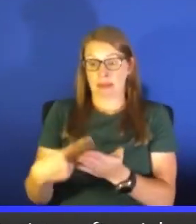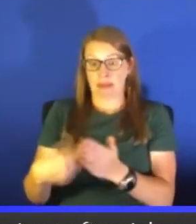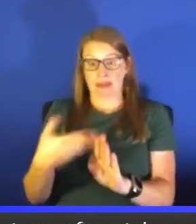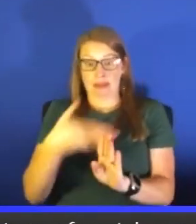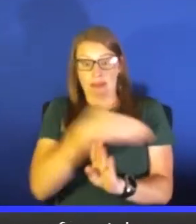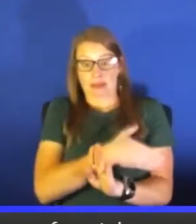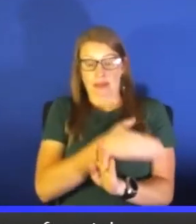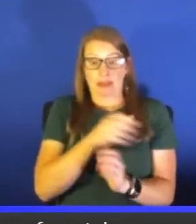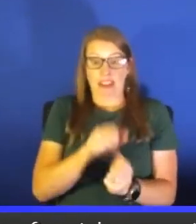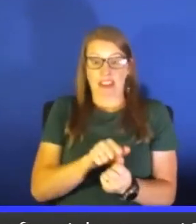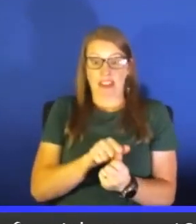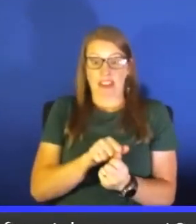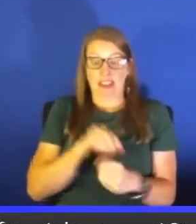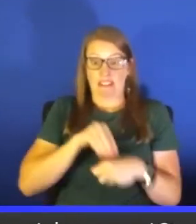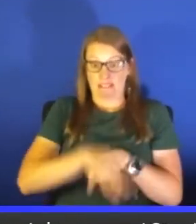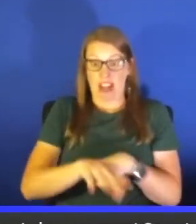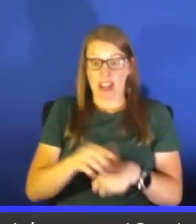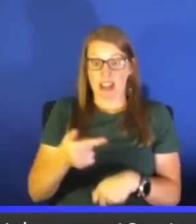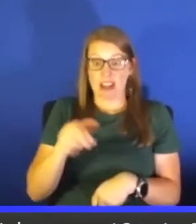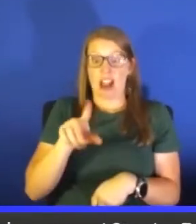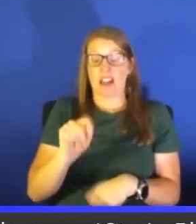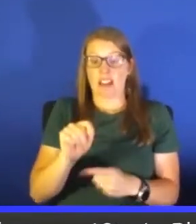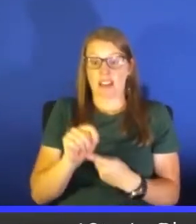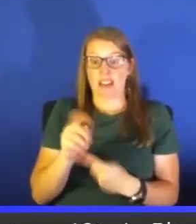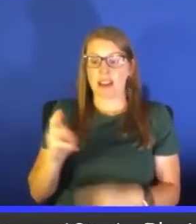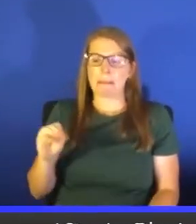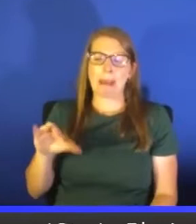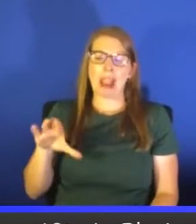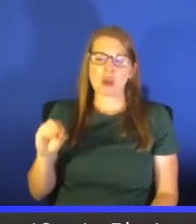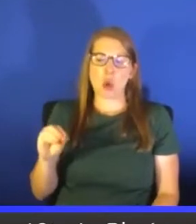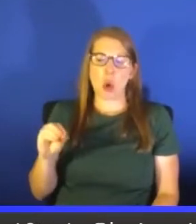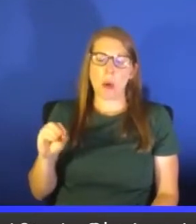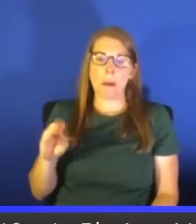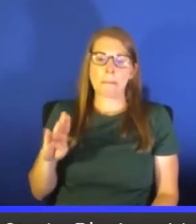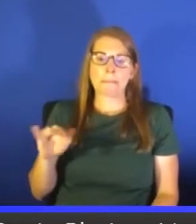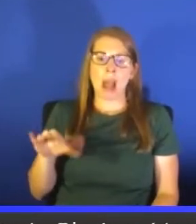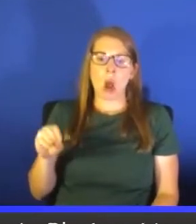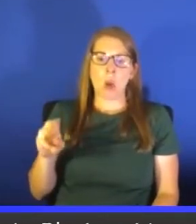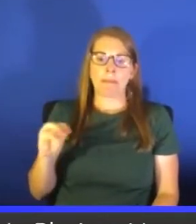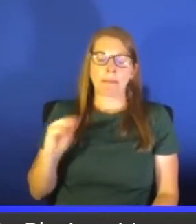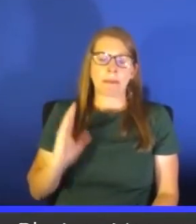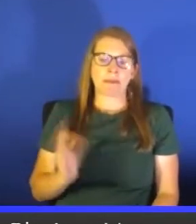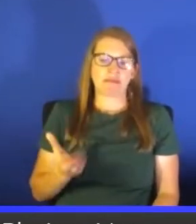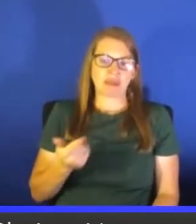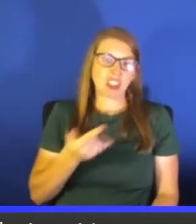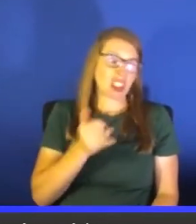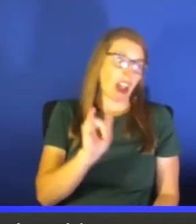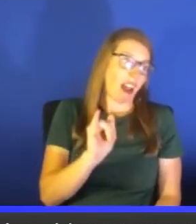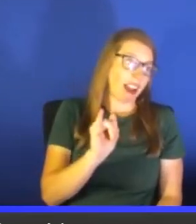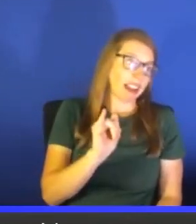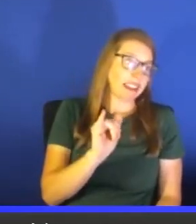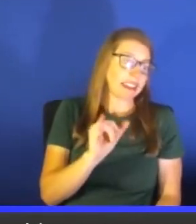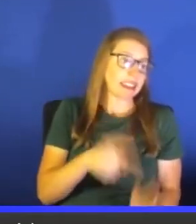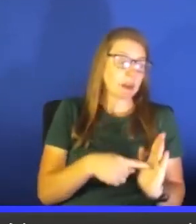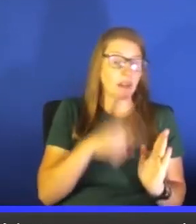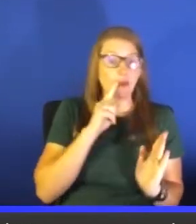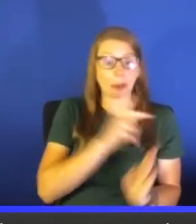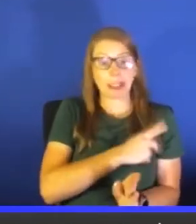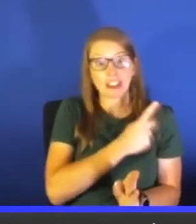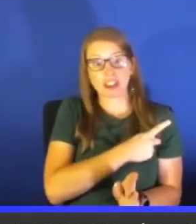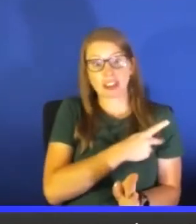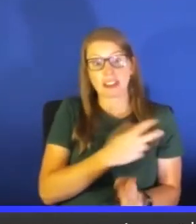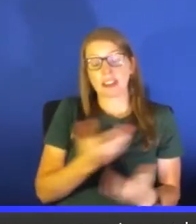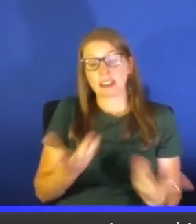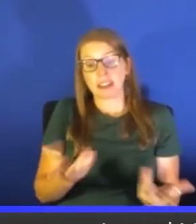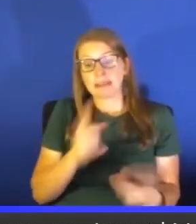gut microbiome there, and so that can obviously be related to some patients' GI symptoms. As far as actually